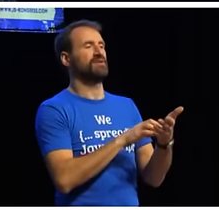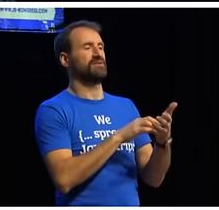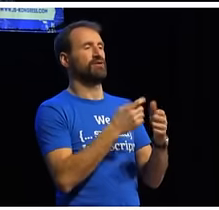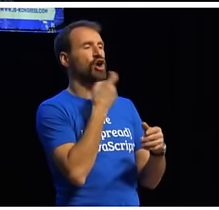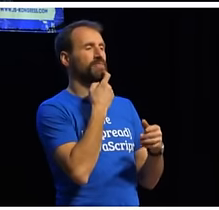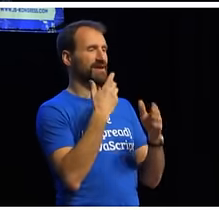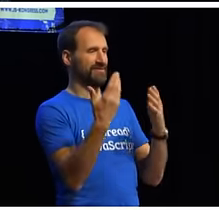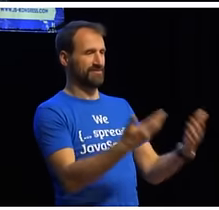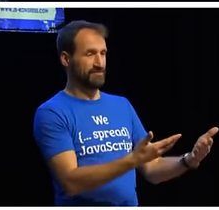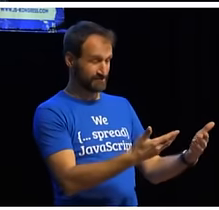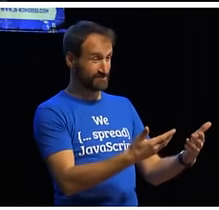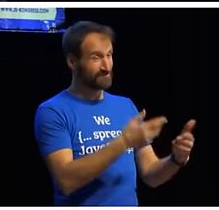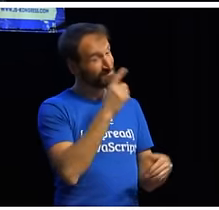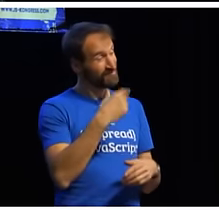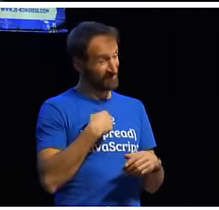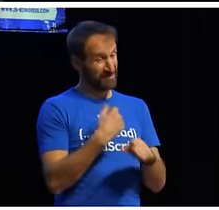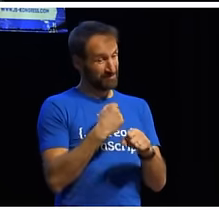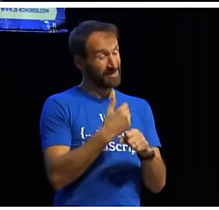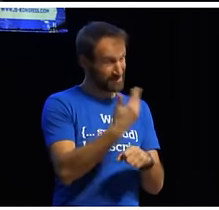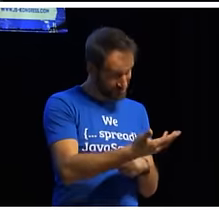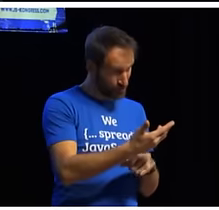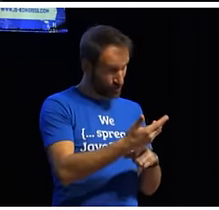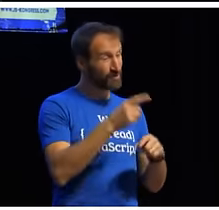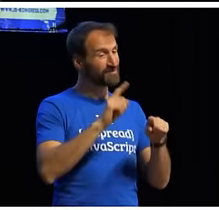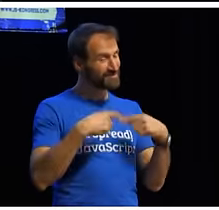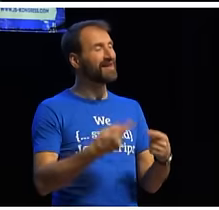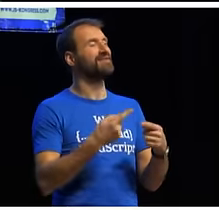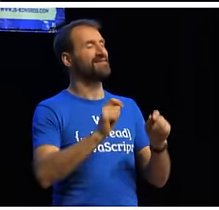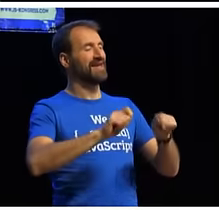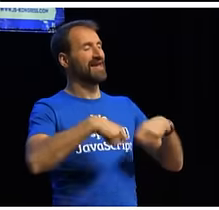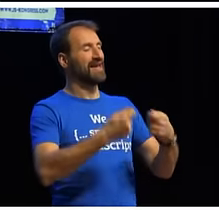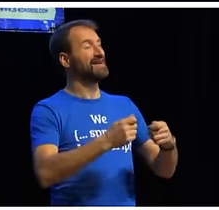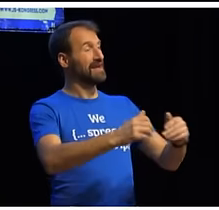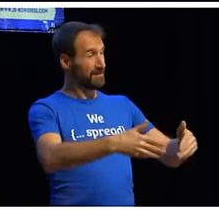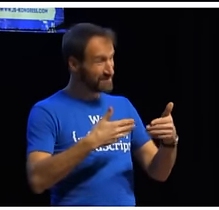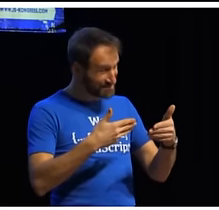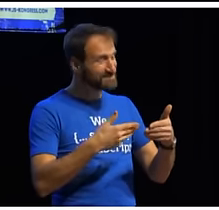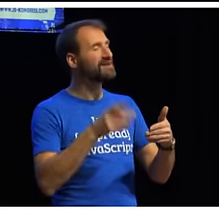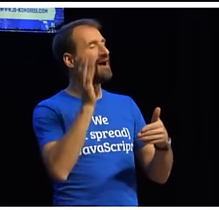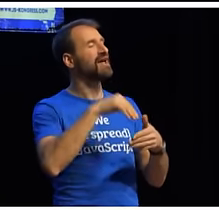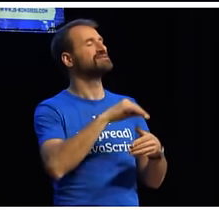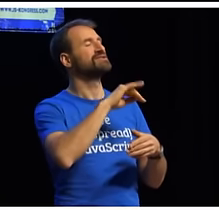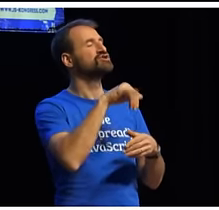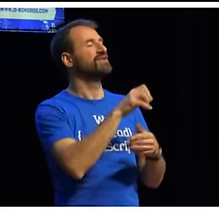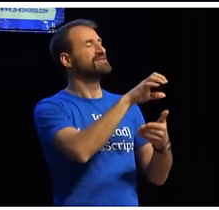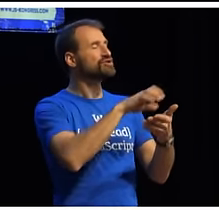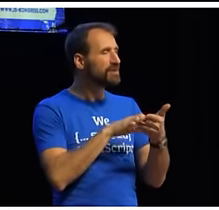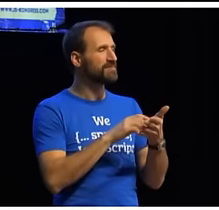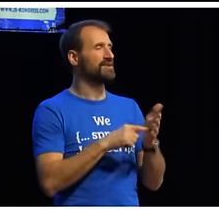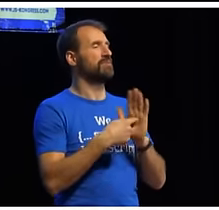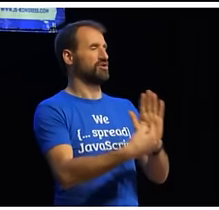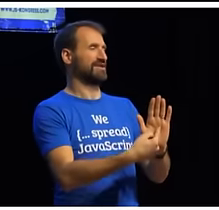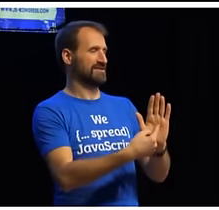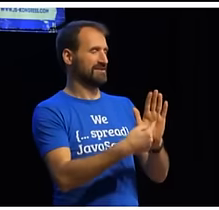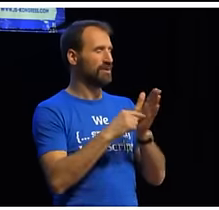we actually get the result as the JavaScript representation of that JSON that is sent